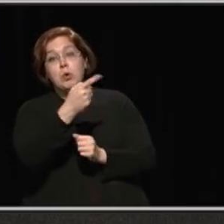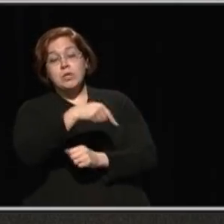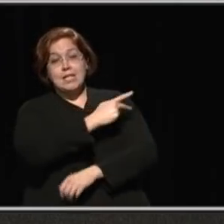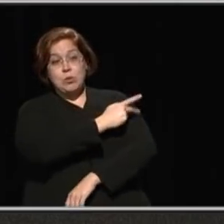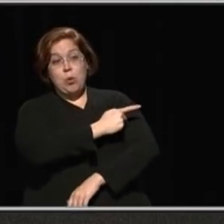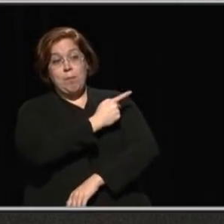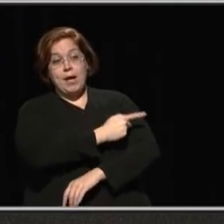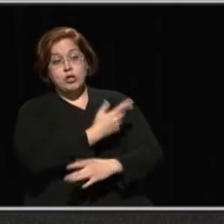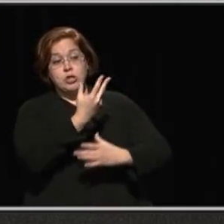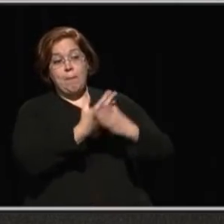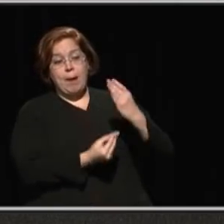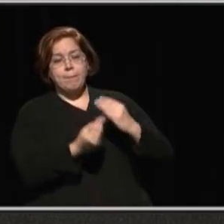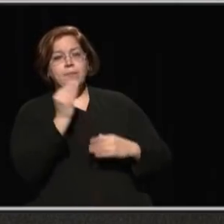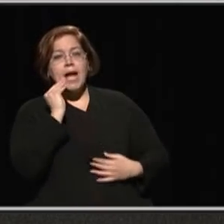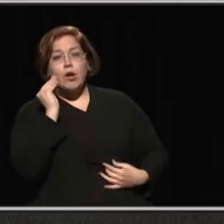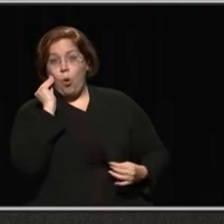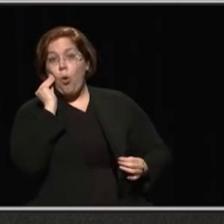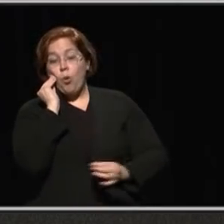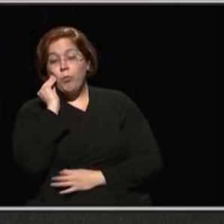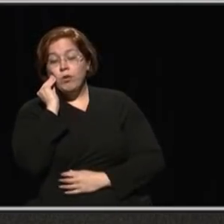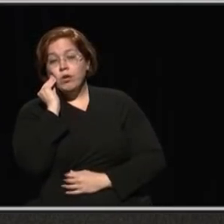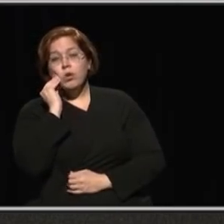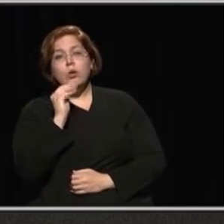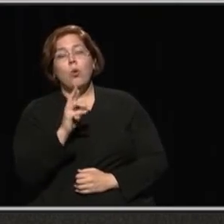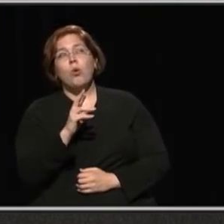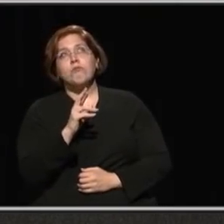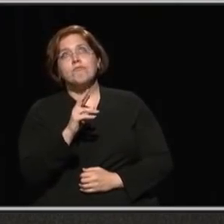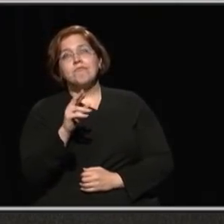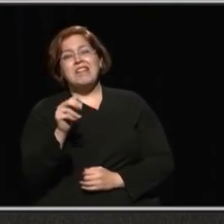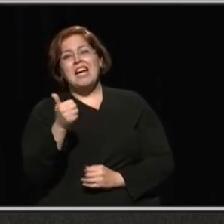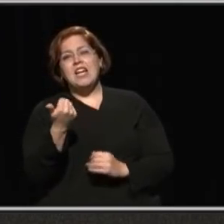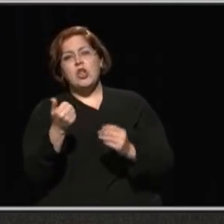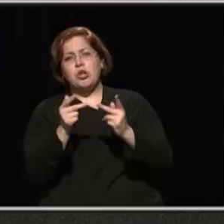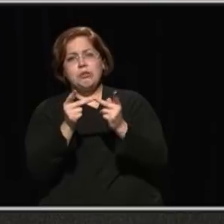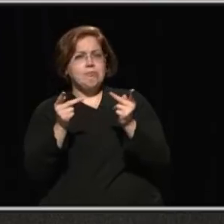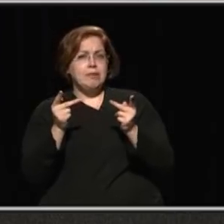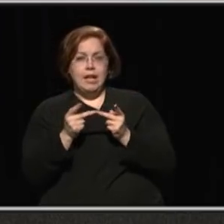who passed away at home or some other facility, because again,